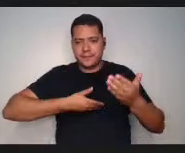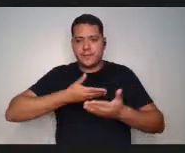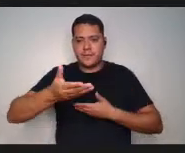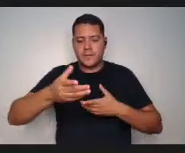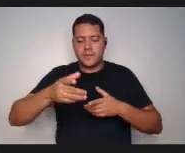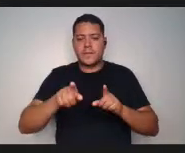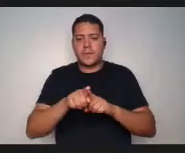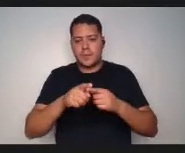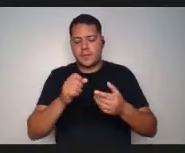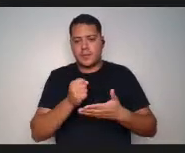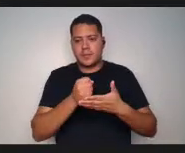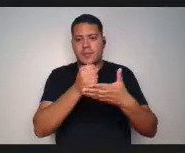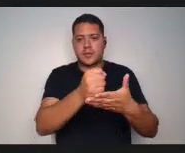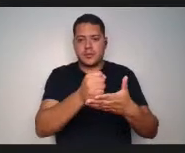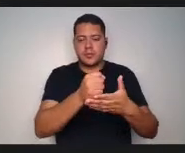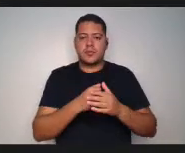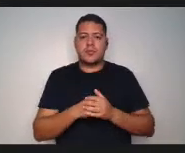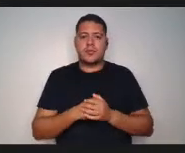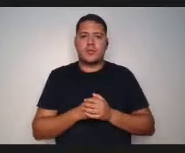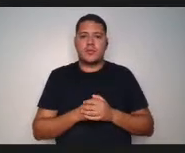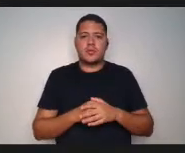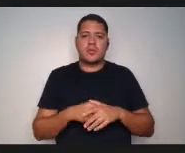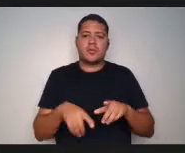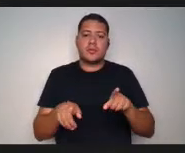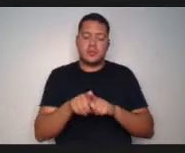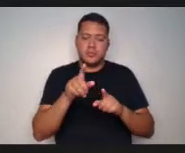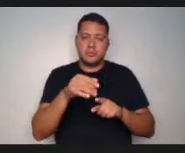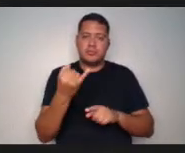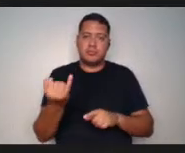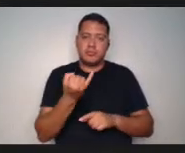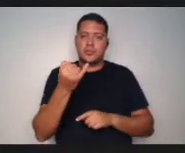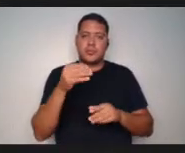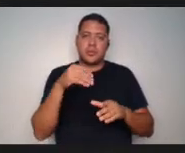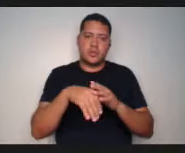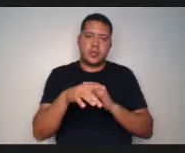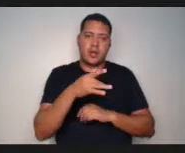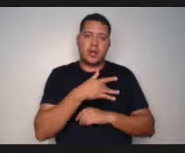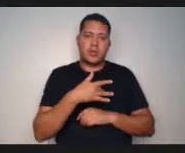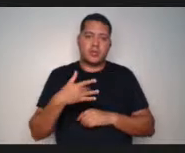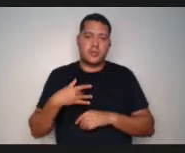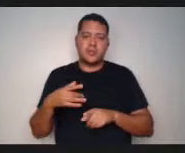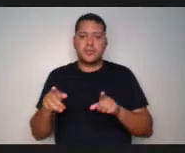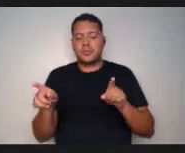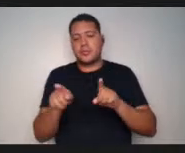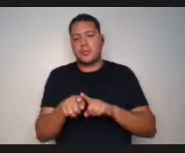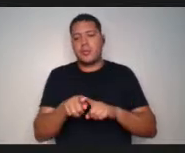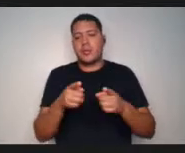factor, task rotation between nurses and aides, which improves skill discretion, which